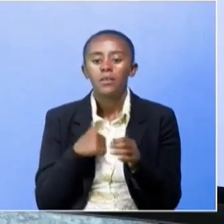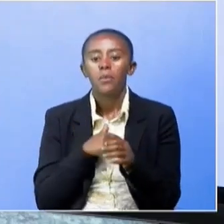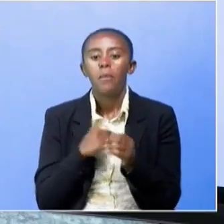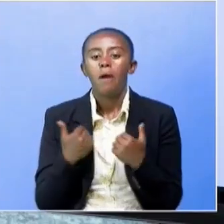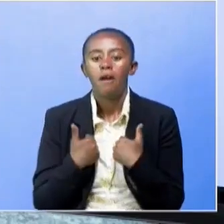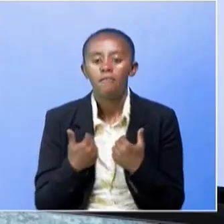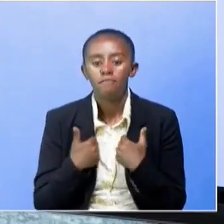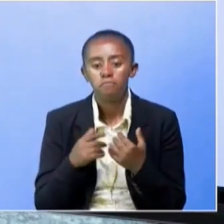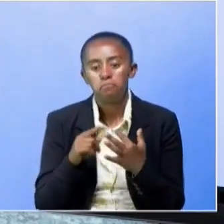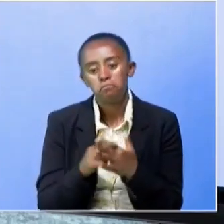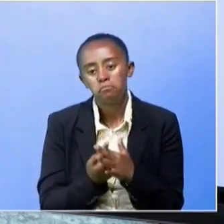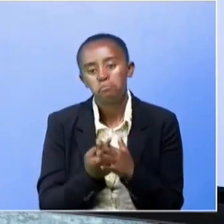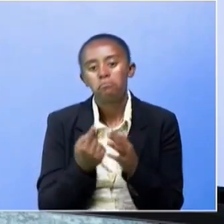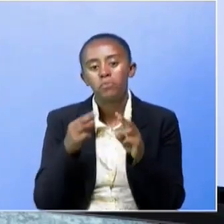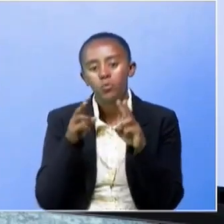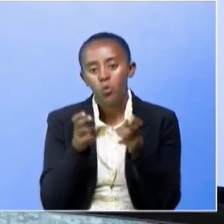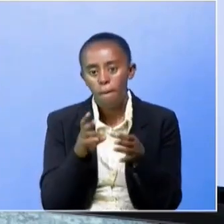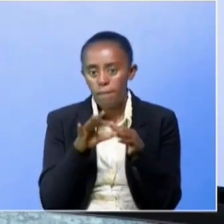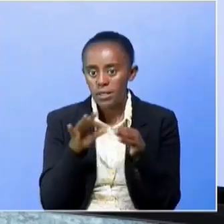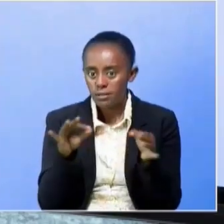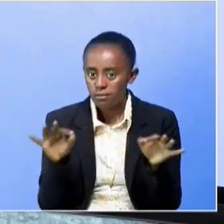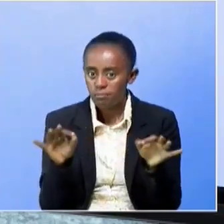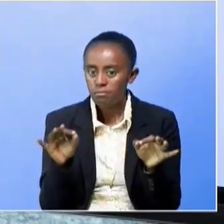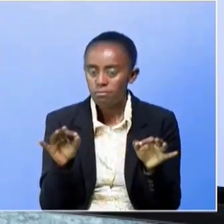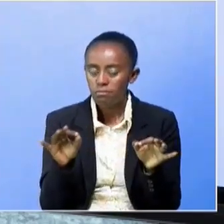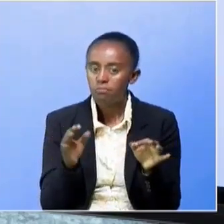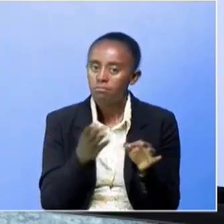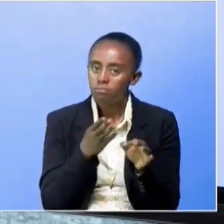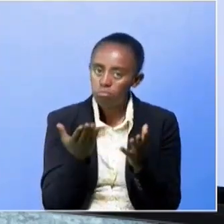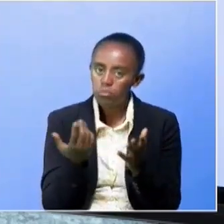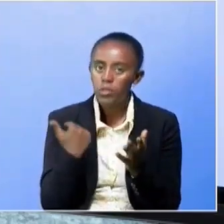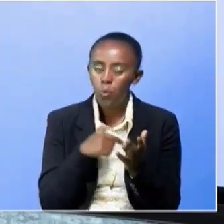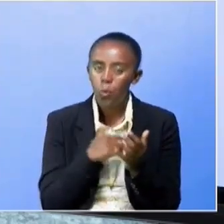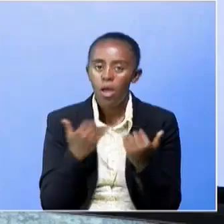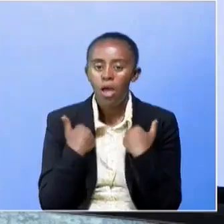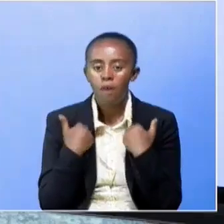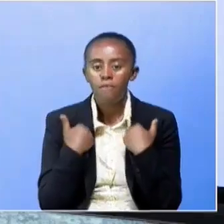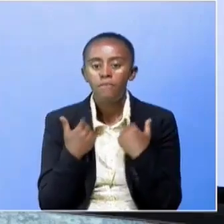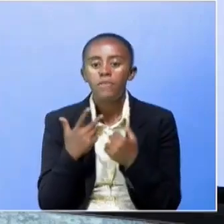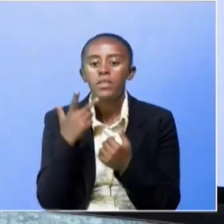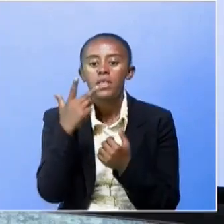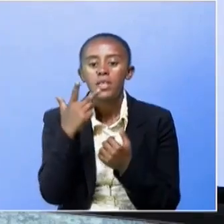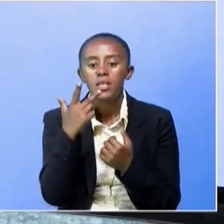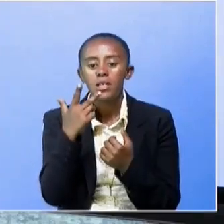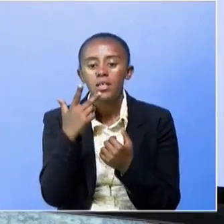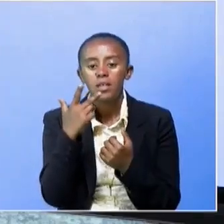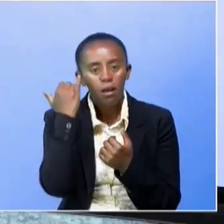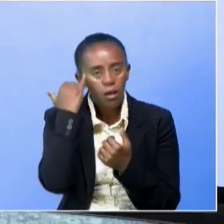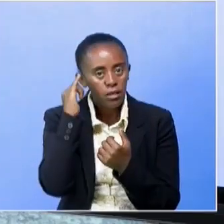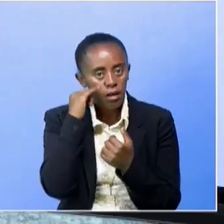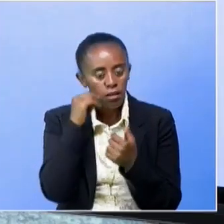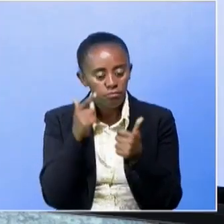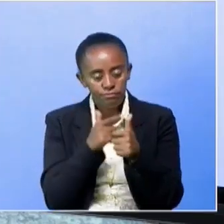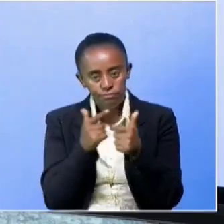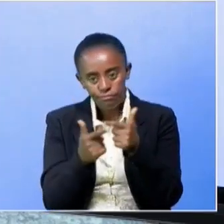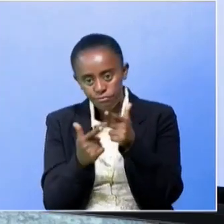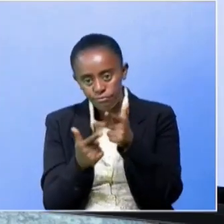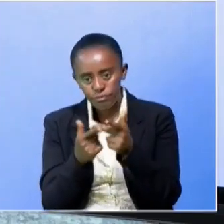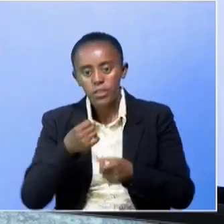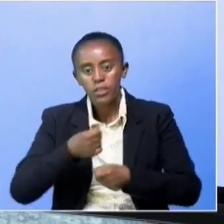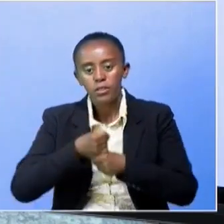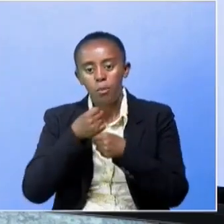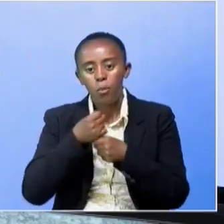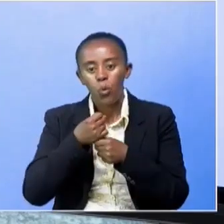beginning sentence, which is our topic sentence. And we have three supporting ideas.